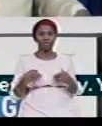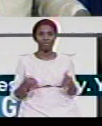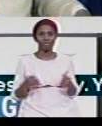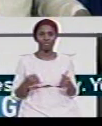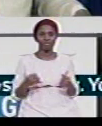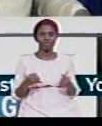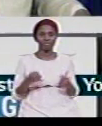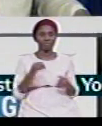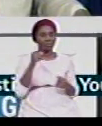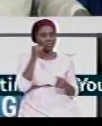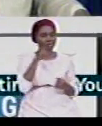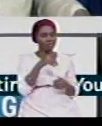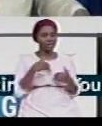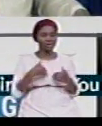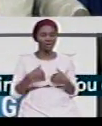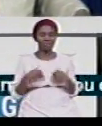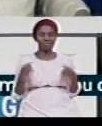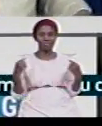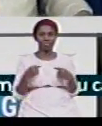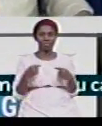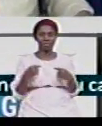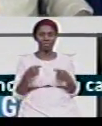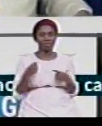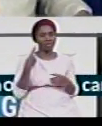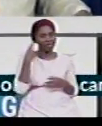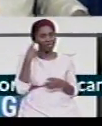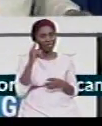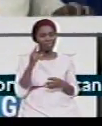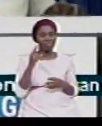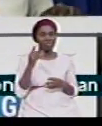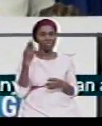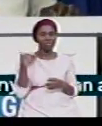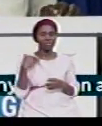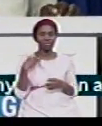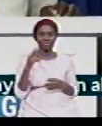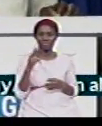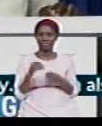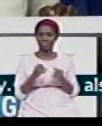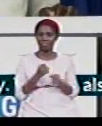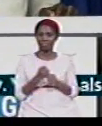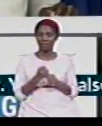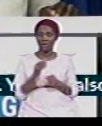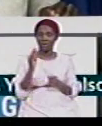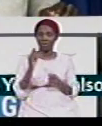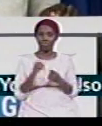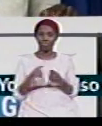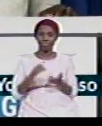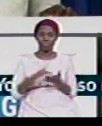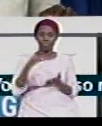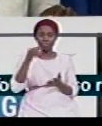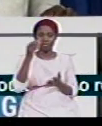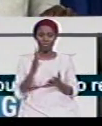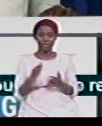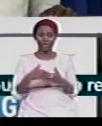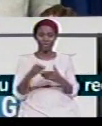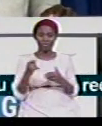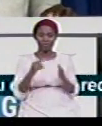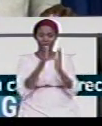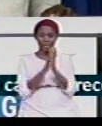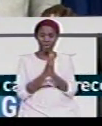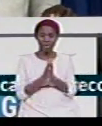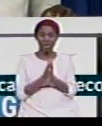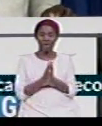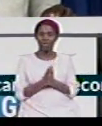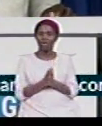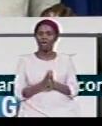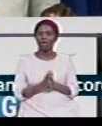knee pains over the past few years, but to the glory of God, after the prayer of the convener, the knee pain is